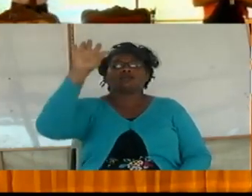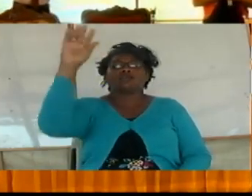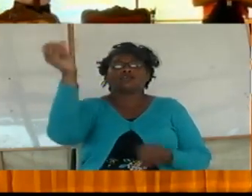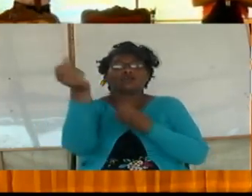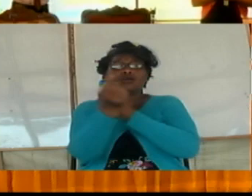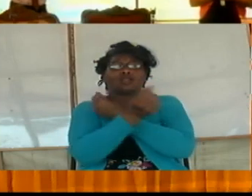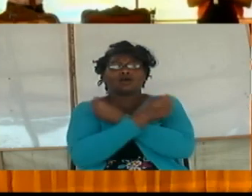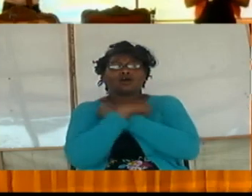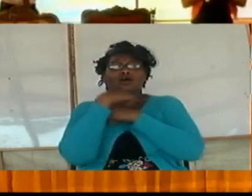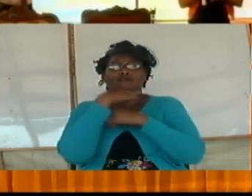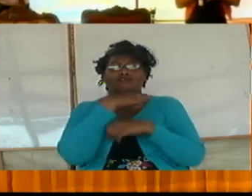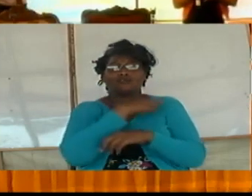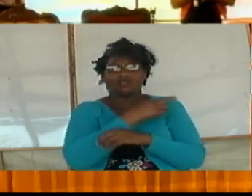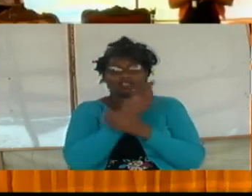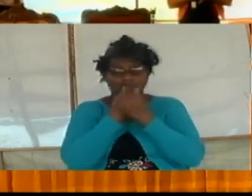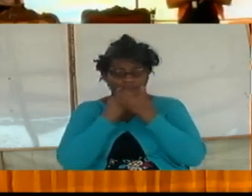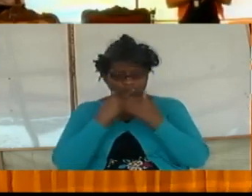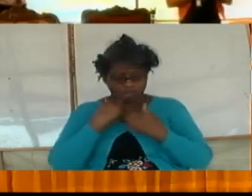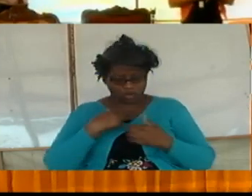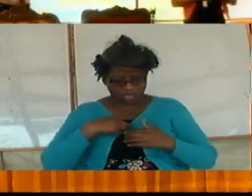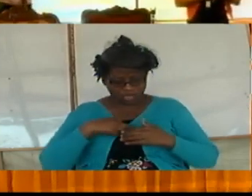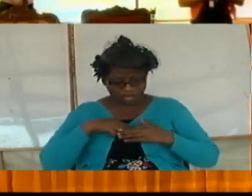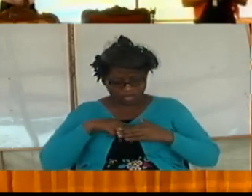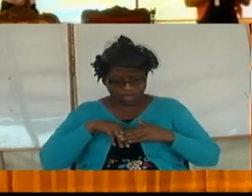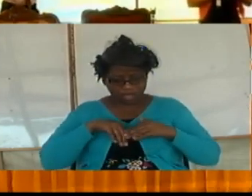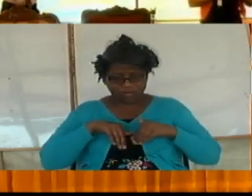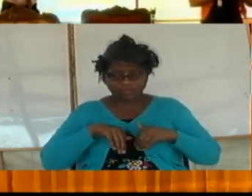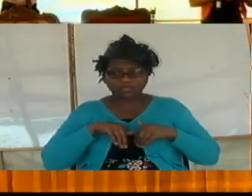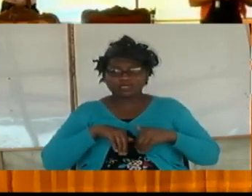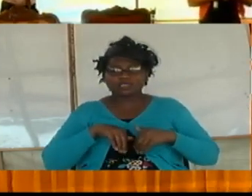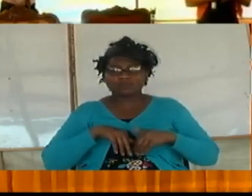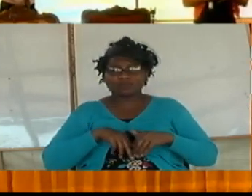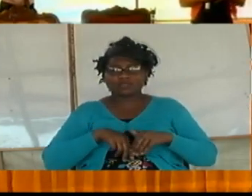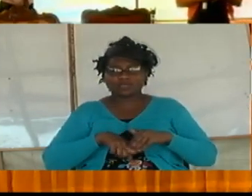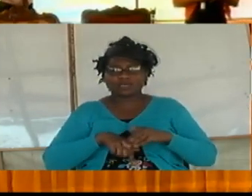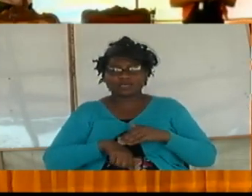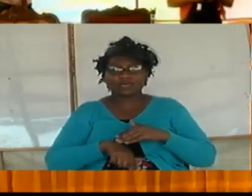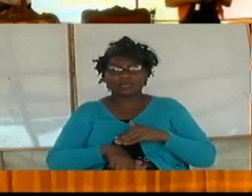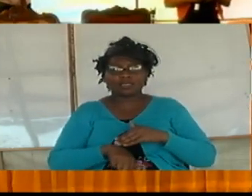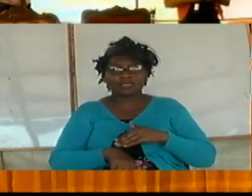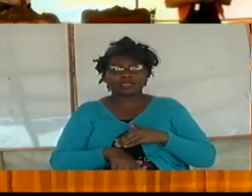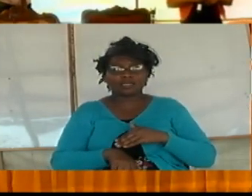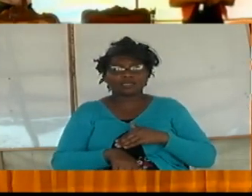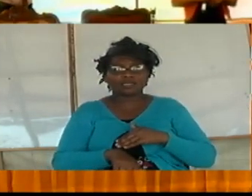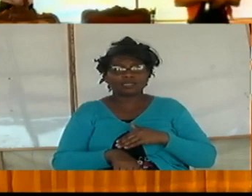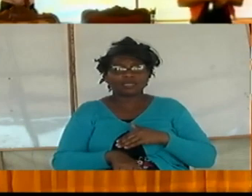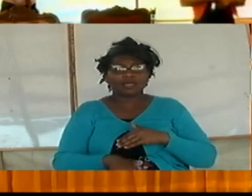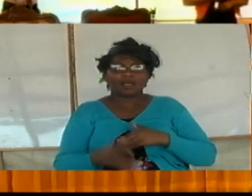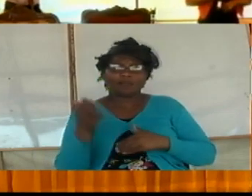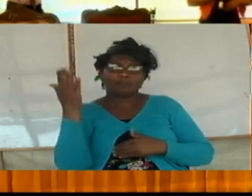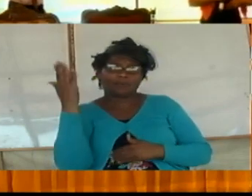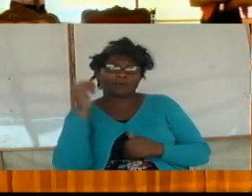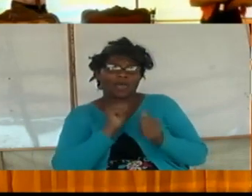everything. Your love reaches way down deep within.